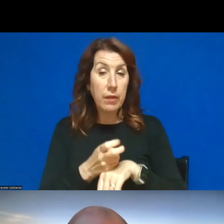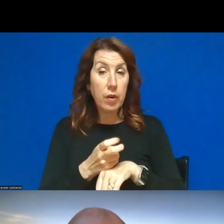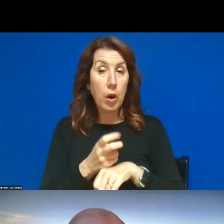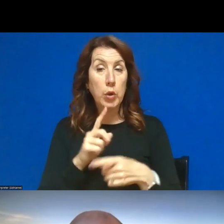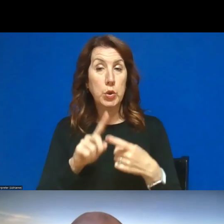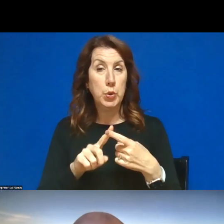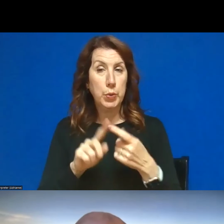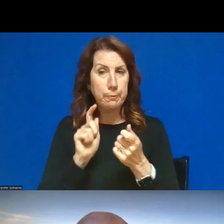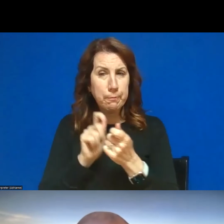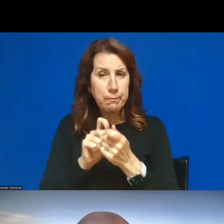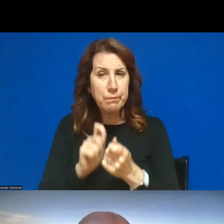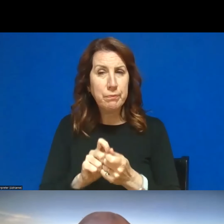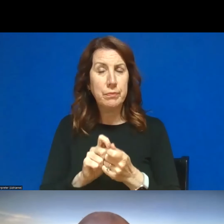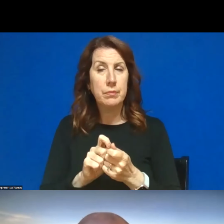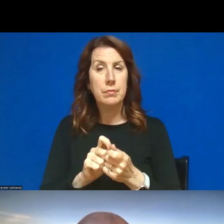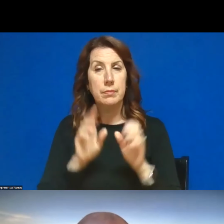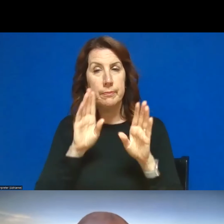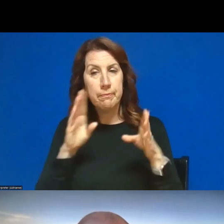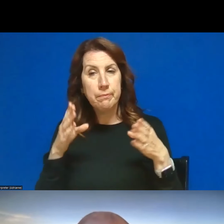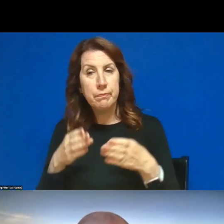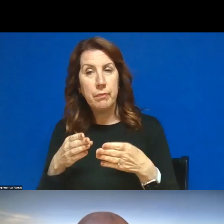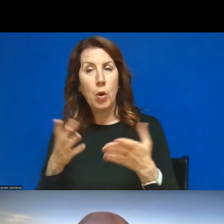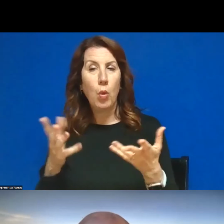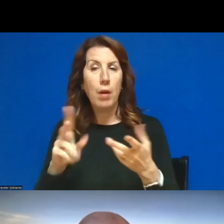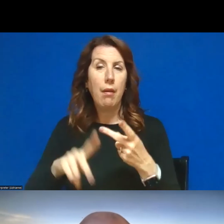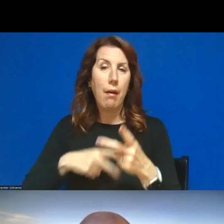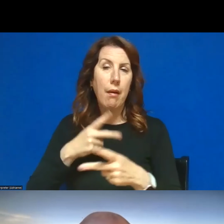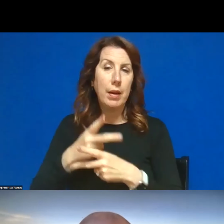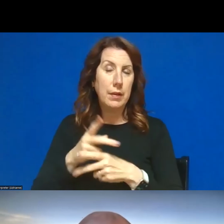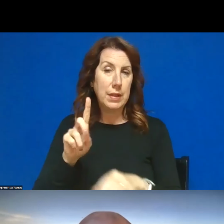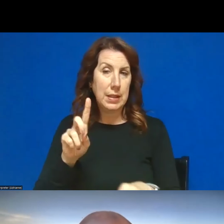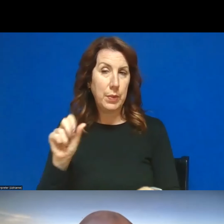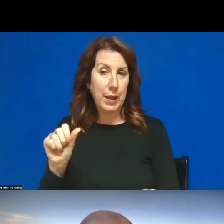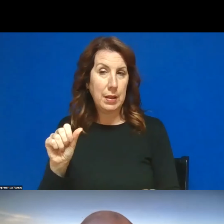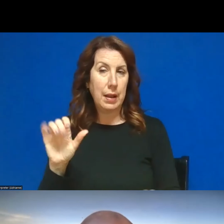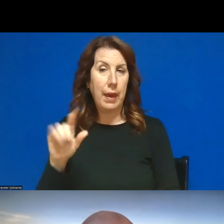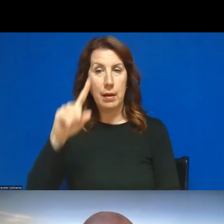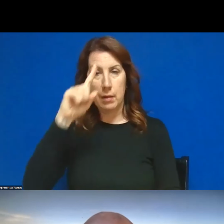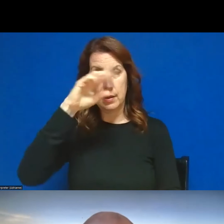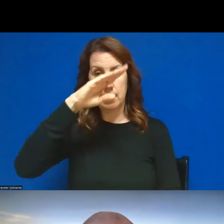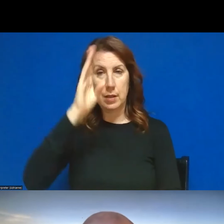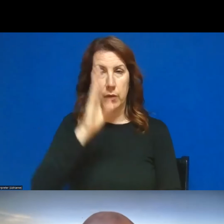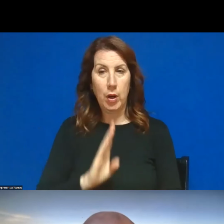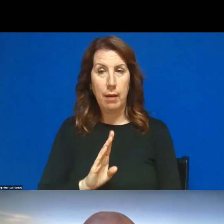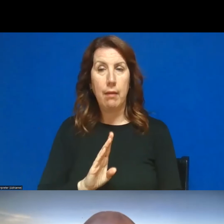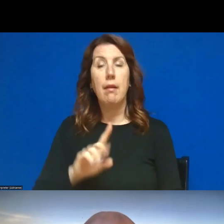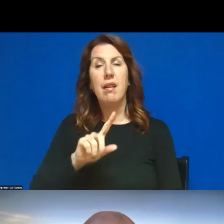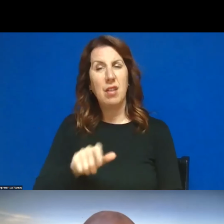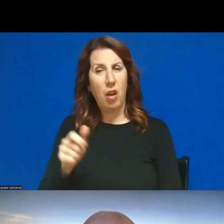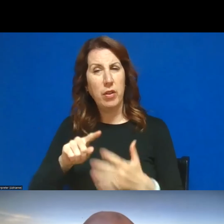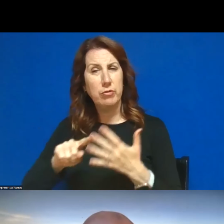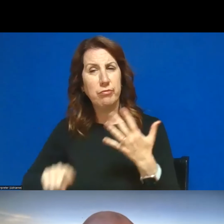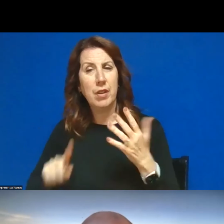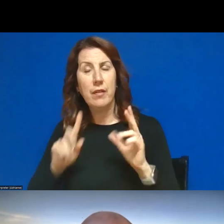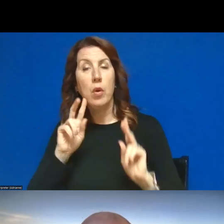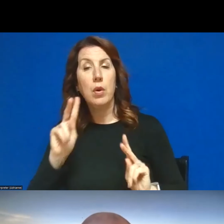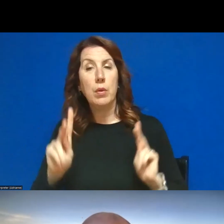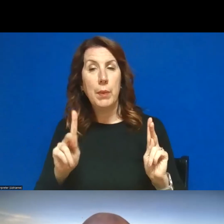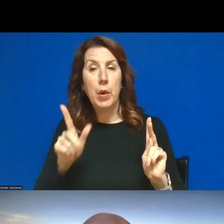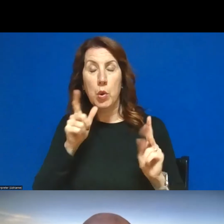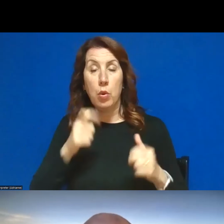narrow down those specific types of disabilities like schizophrenia and others for those who